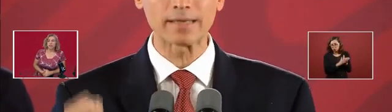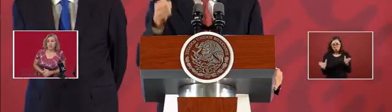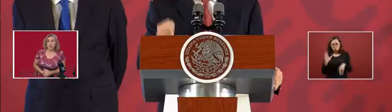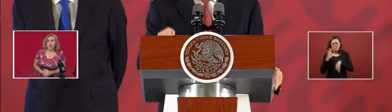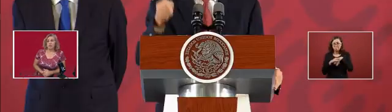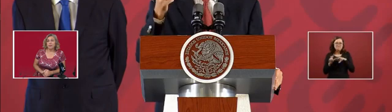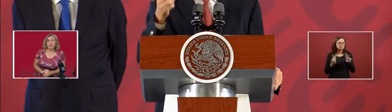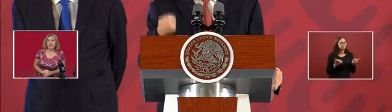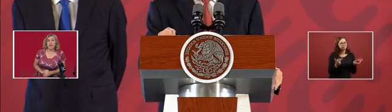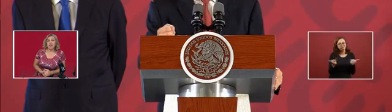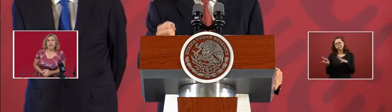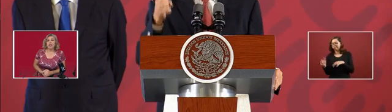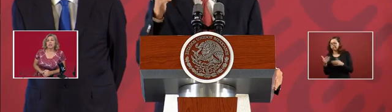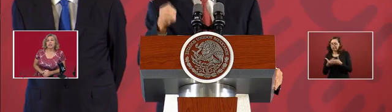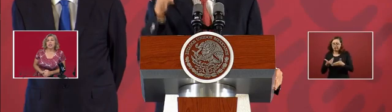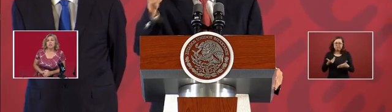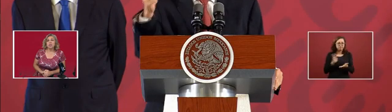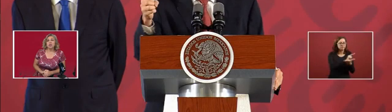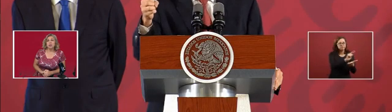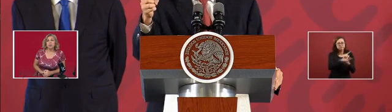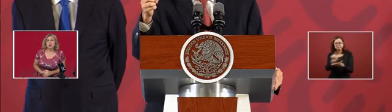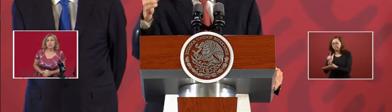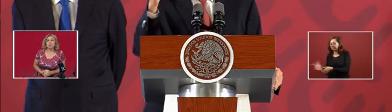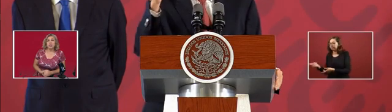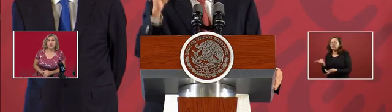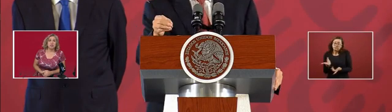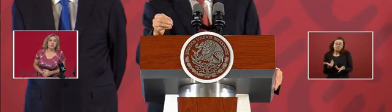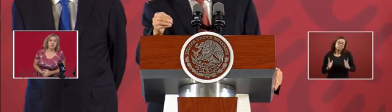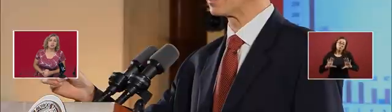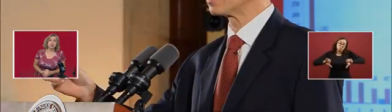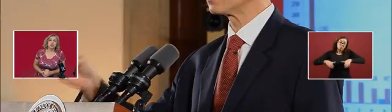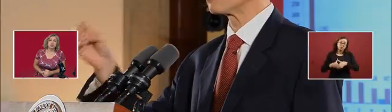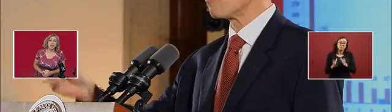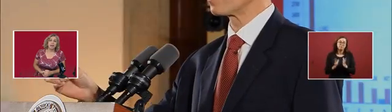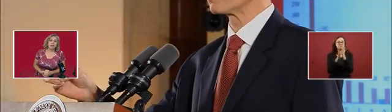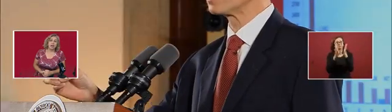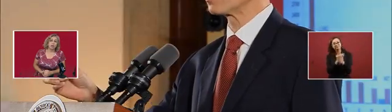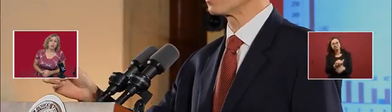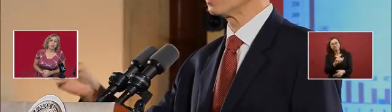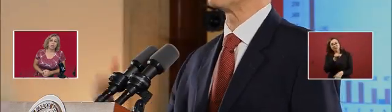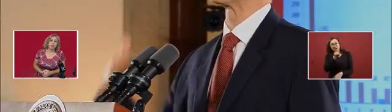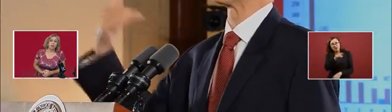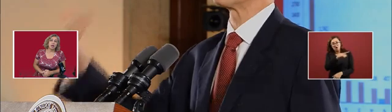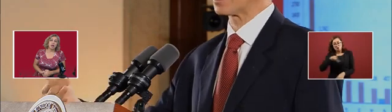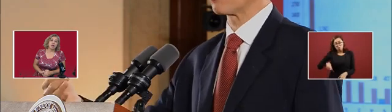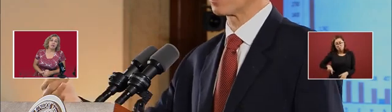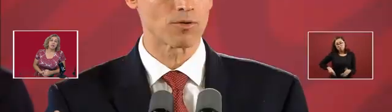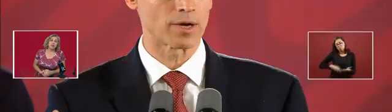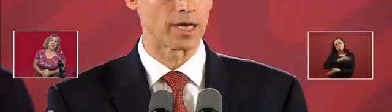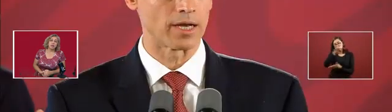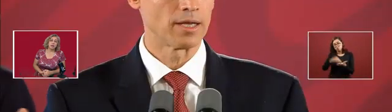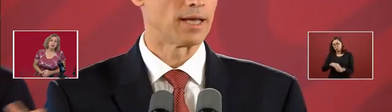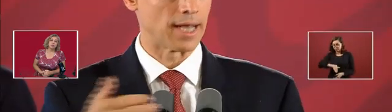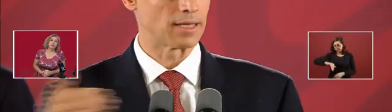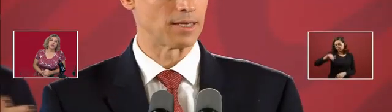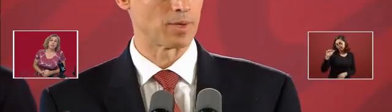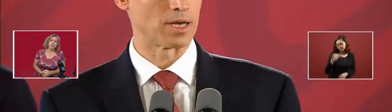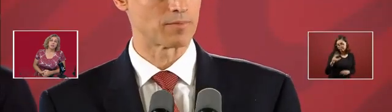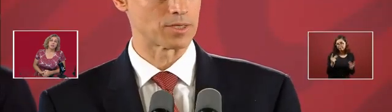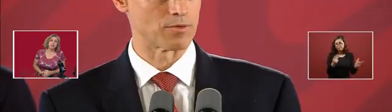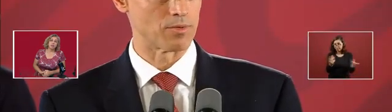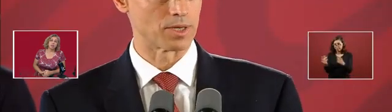October, when it gets dry, that's when it starts to go down. So that's the season where you have to be much